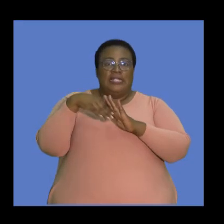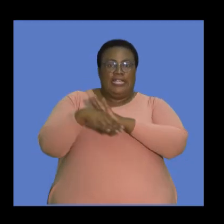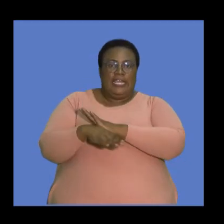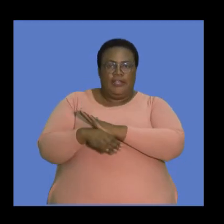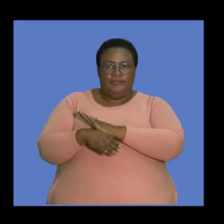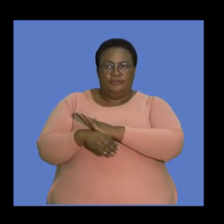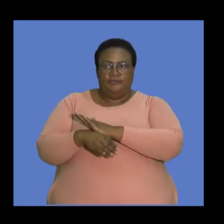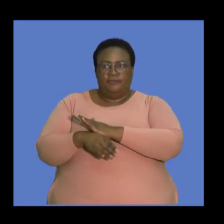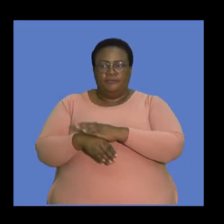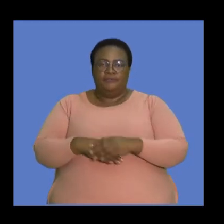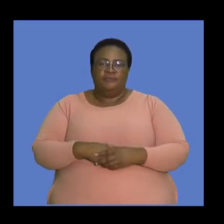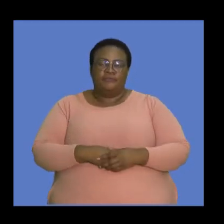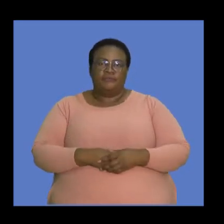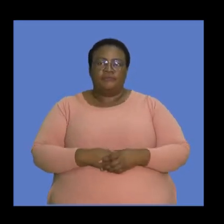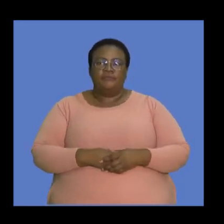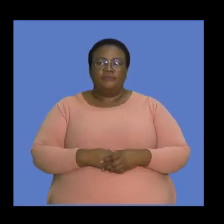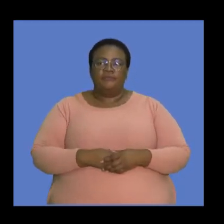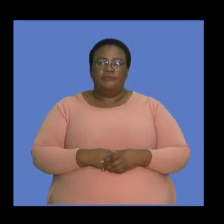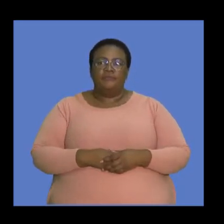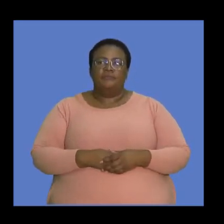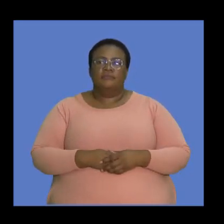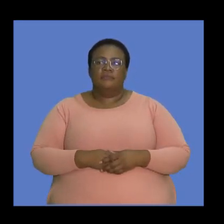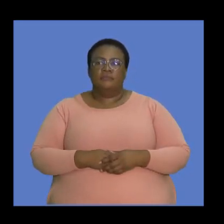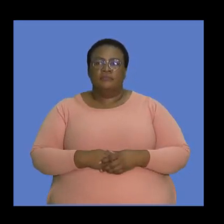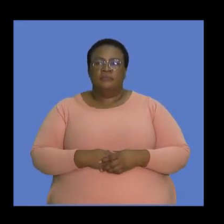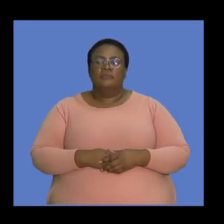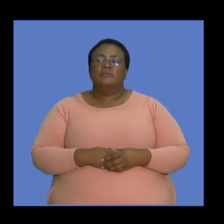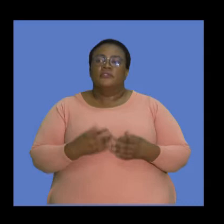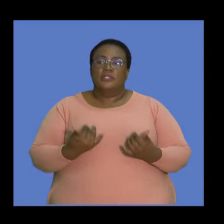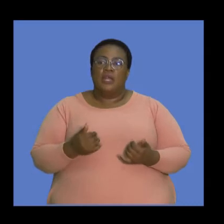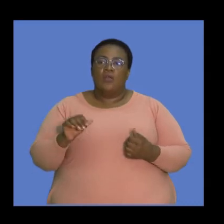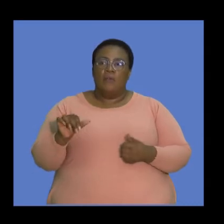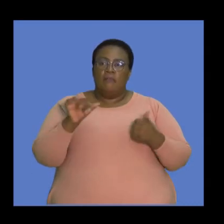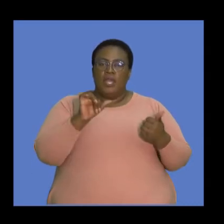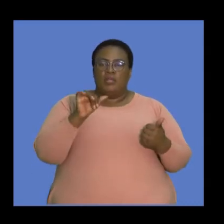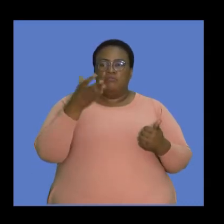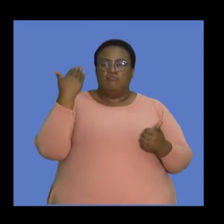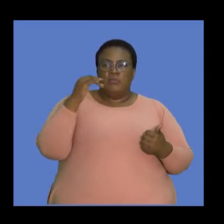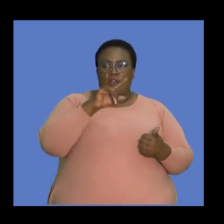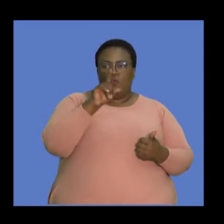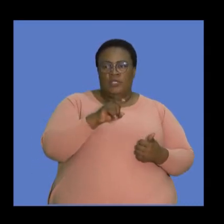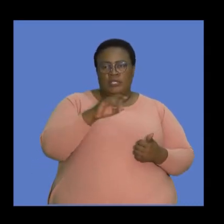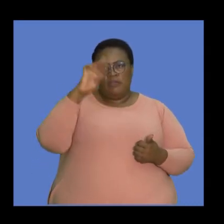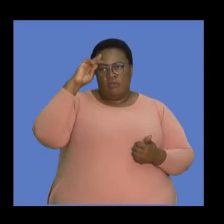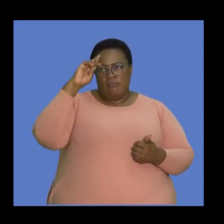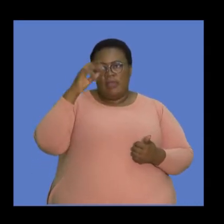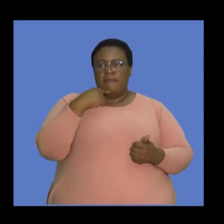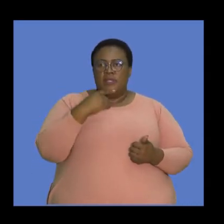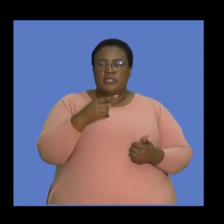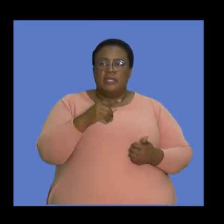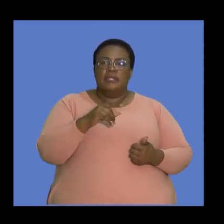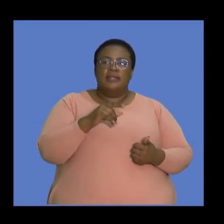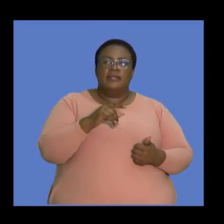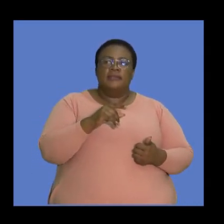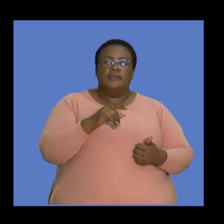concept of decay. I'll just write decay because depreciation is a bit longer to write. Now, going back to our previous